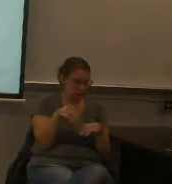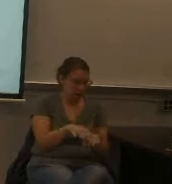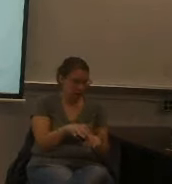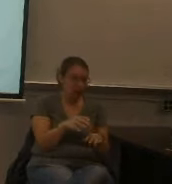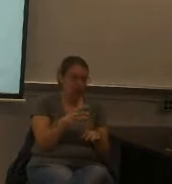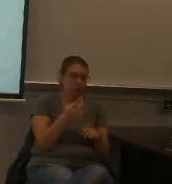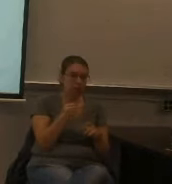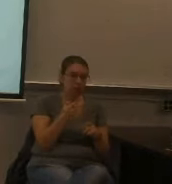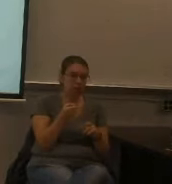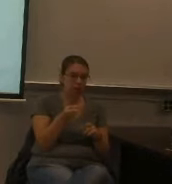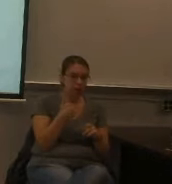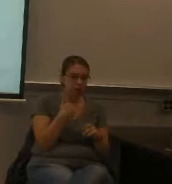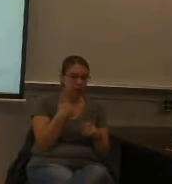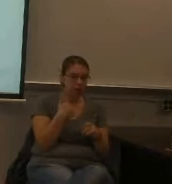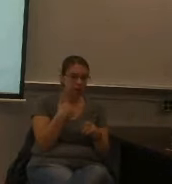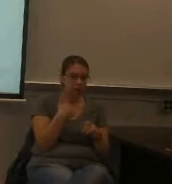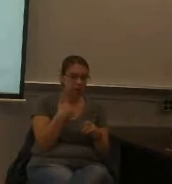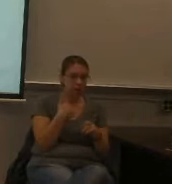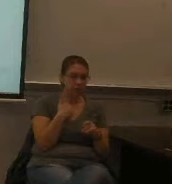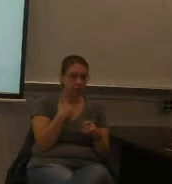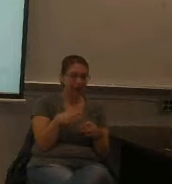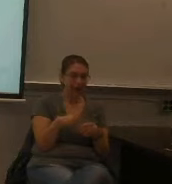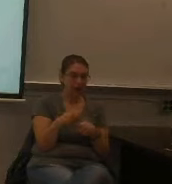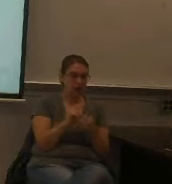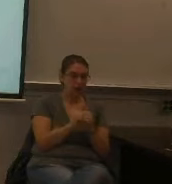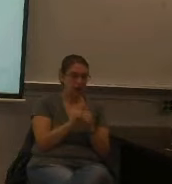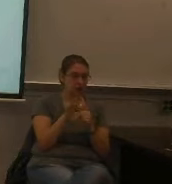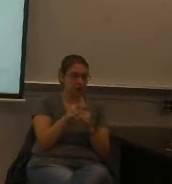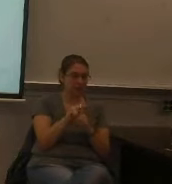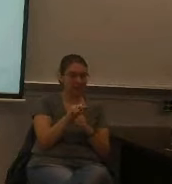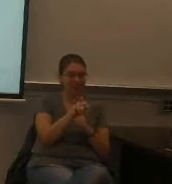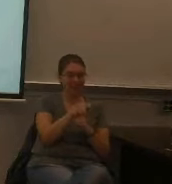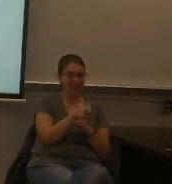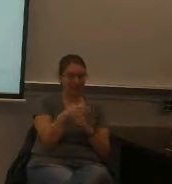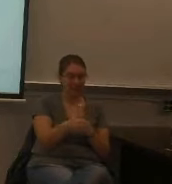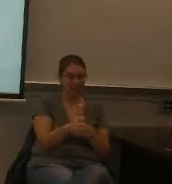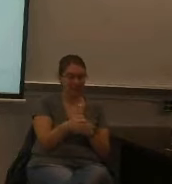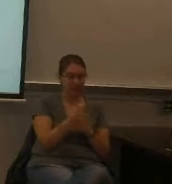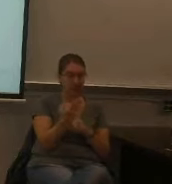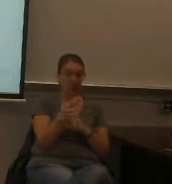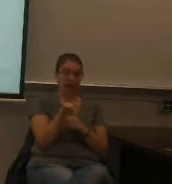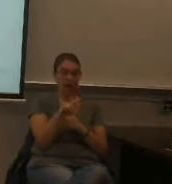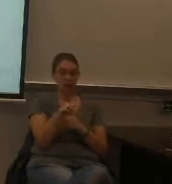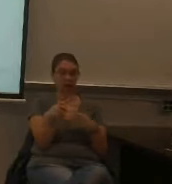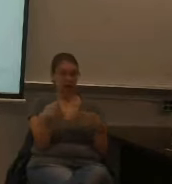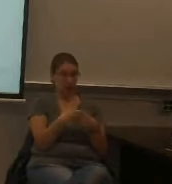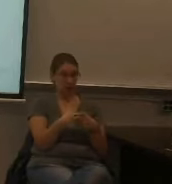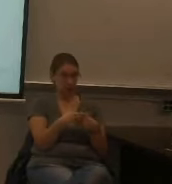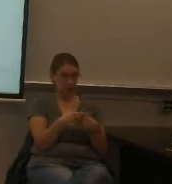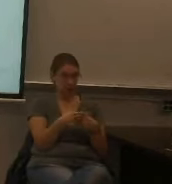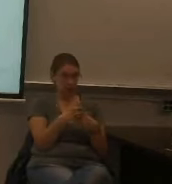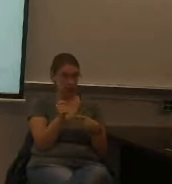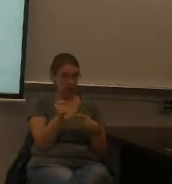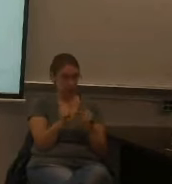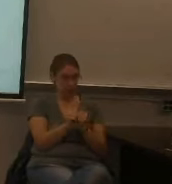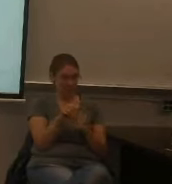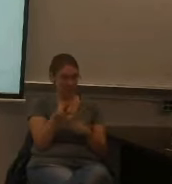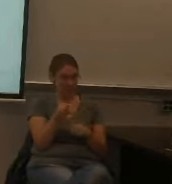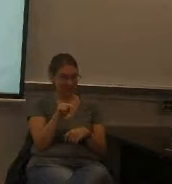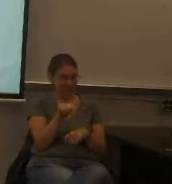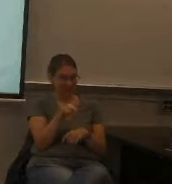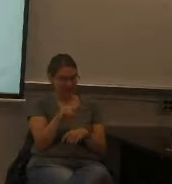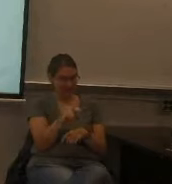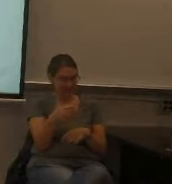in, you have out-competition of native fishes, hybridization with native fishes, or lack of genetic diversity